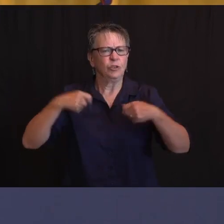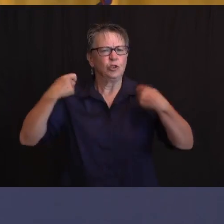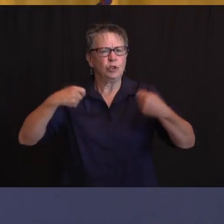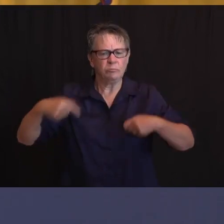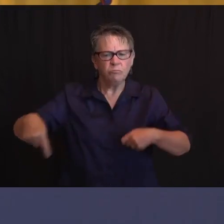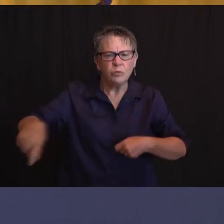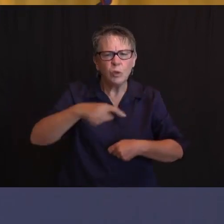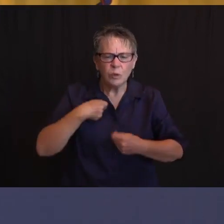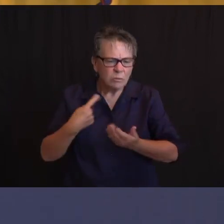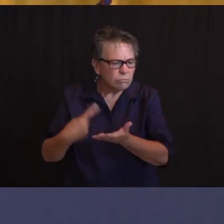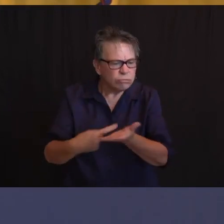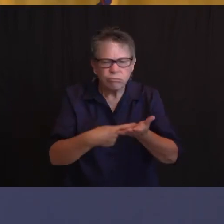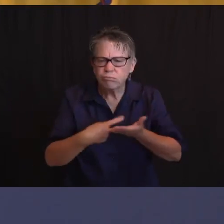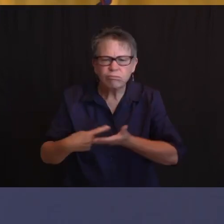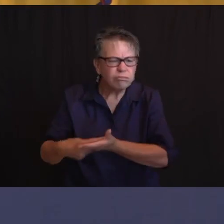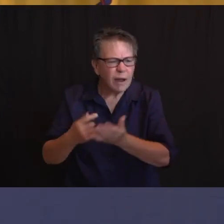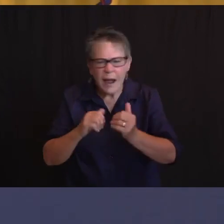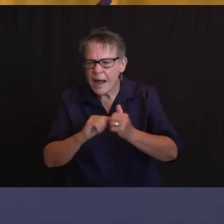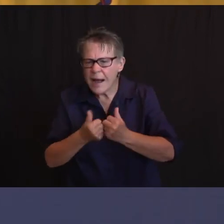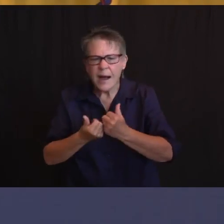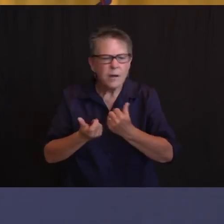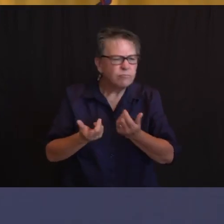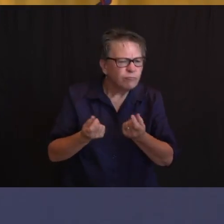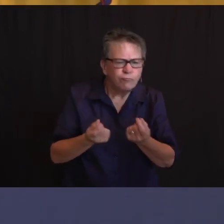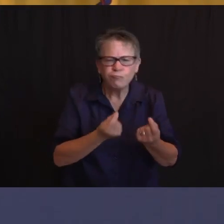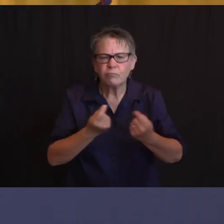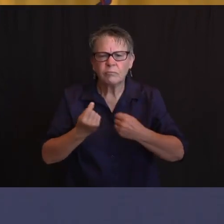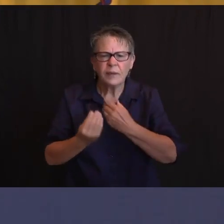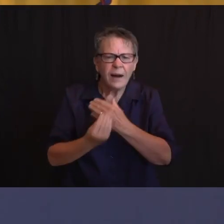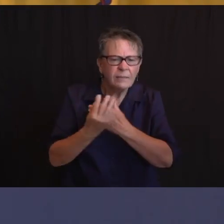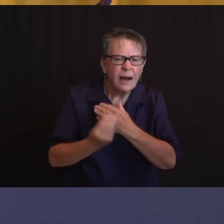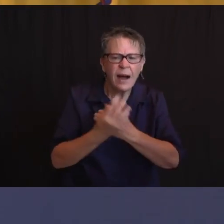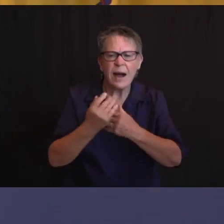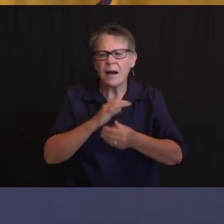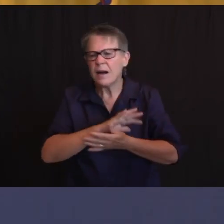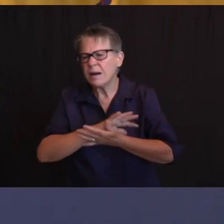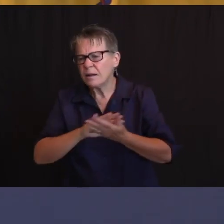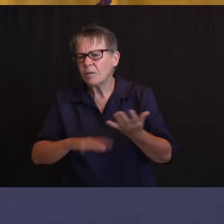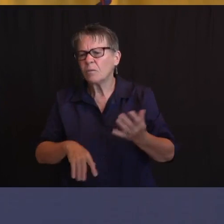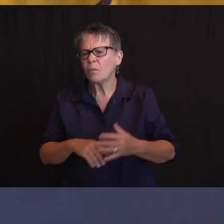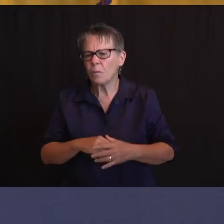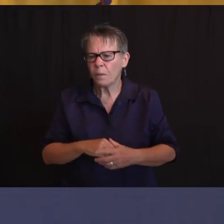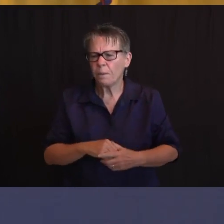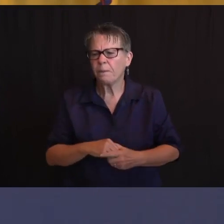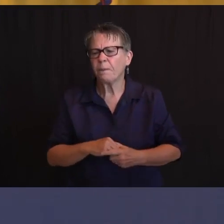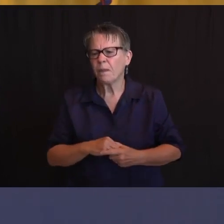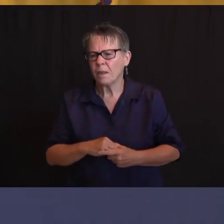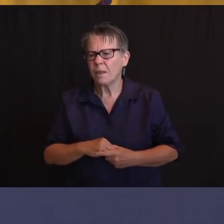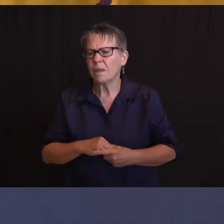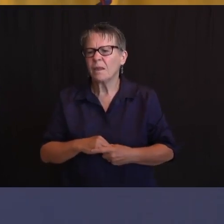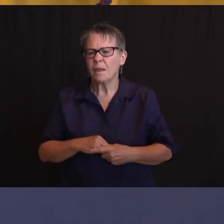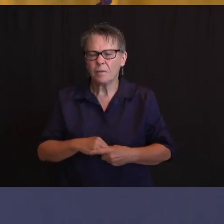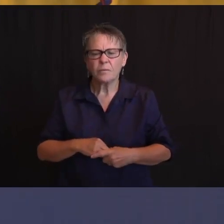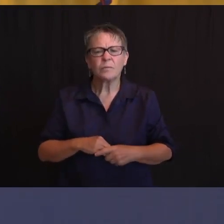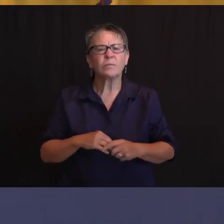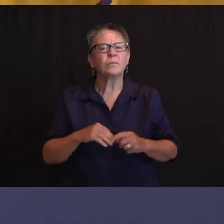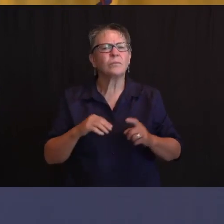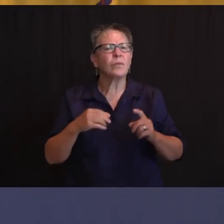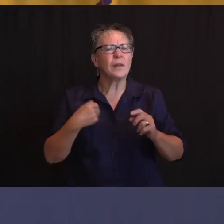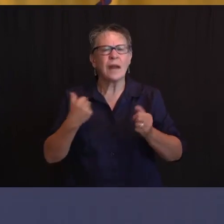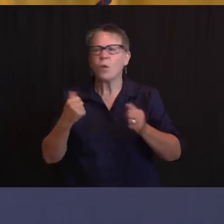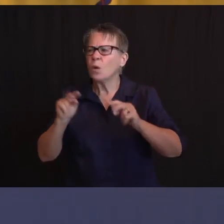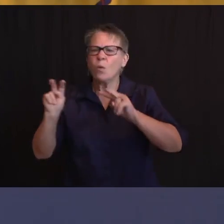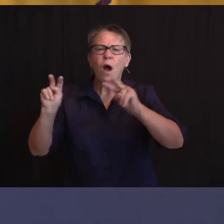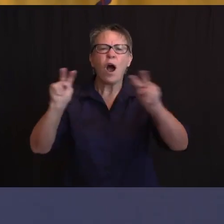Connecticut, Pennsylvania, Delaware, Rhode Island, Massachusetts, and ourselves. Rhode Island, Massachusetts, a little bit more